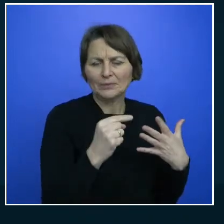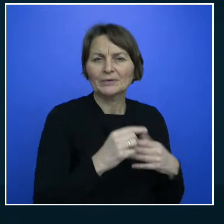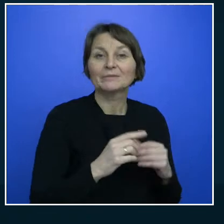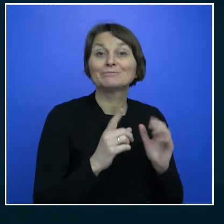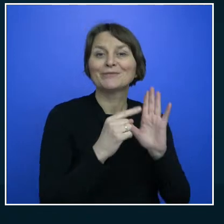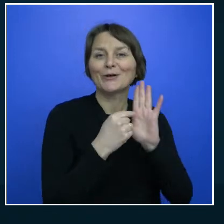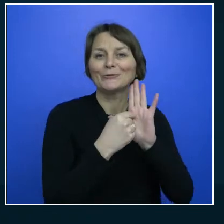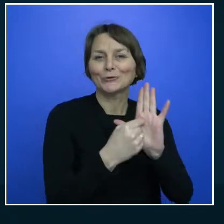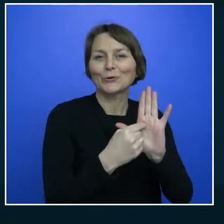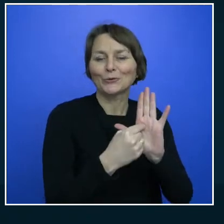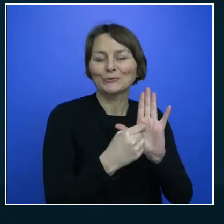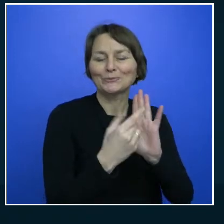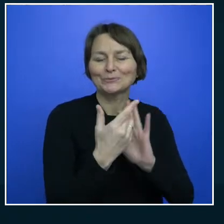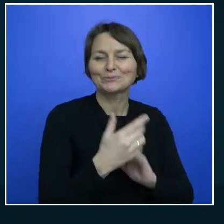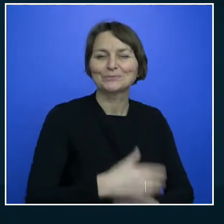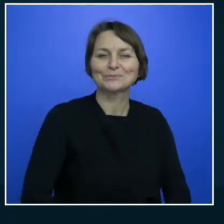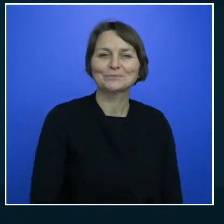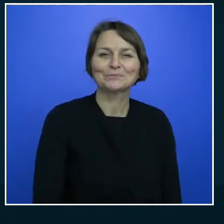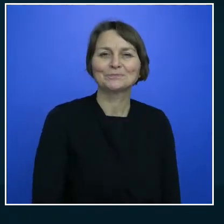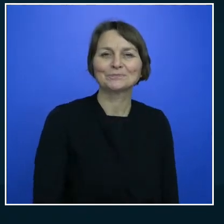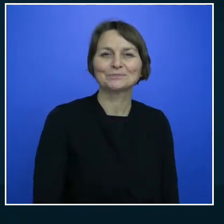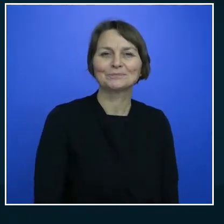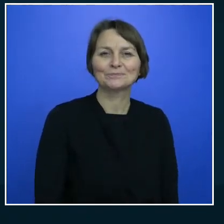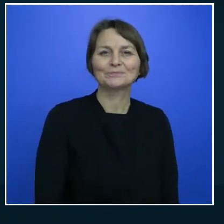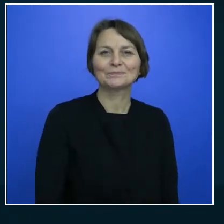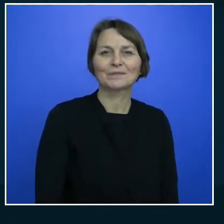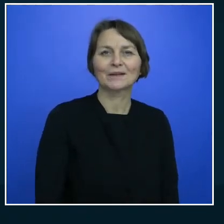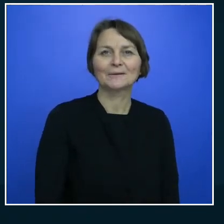show. No, that's in the.